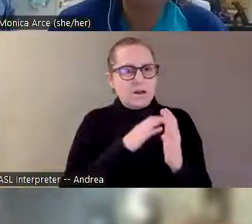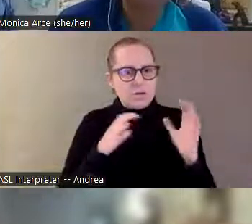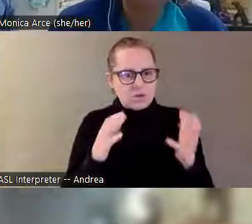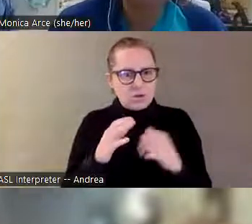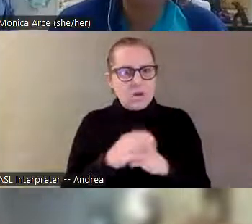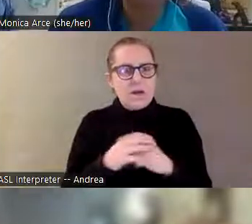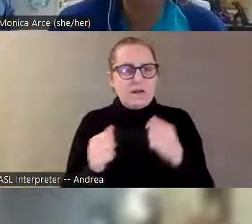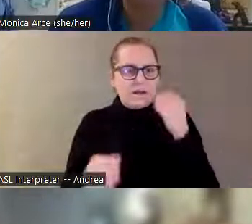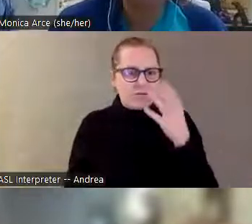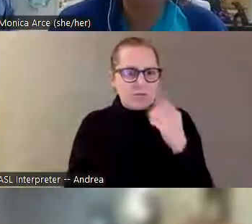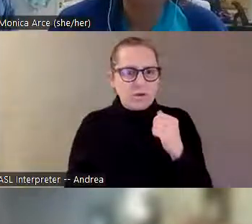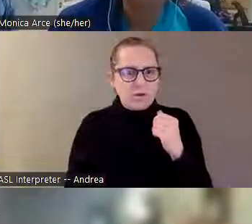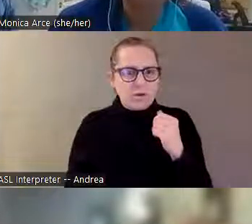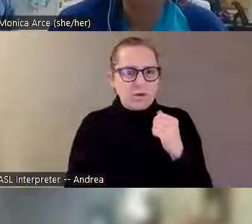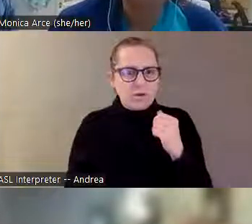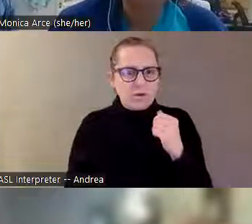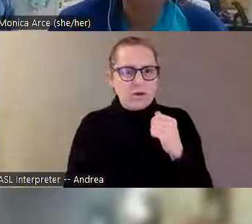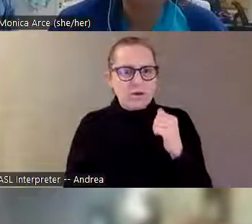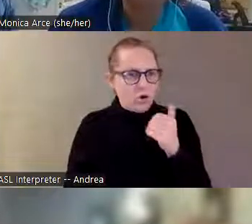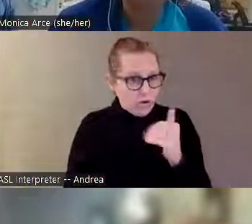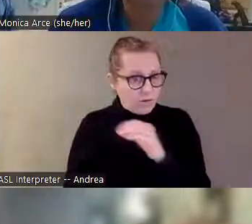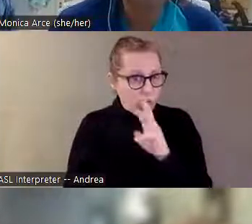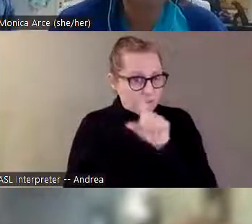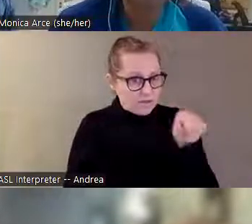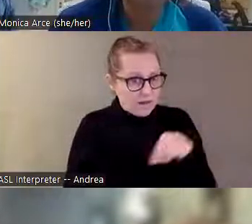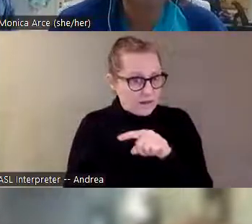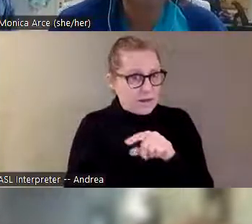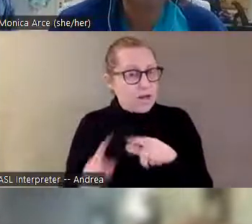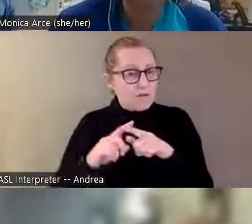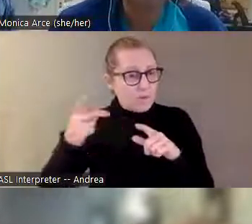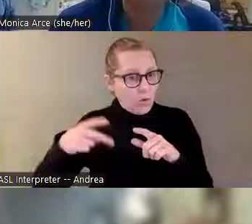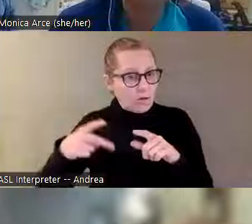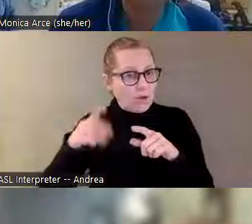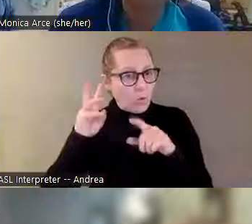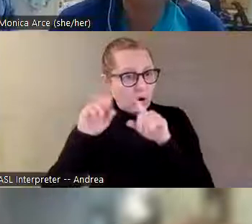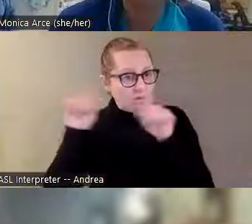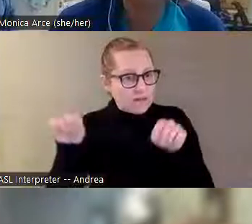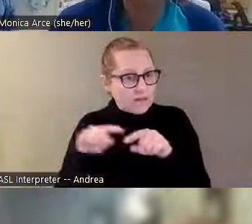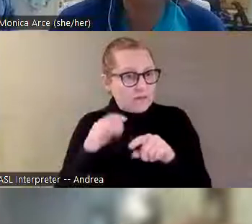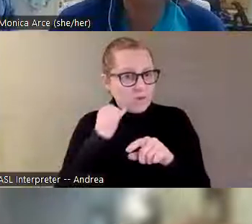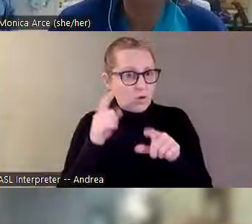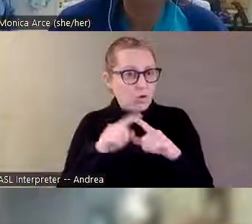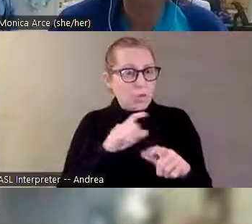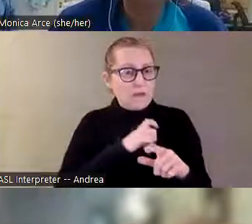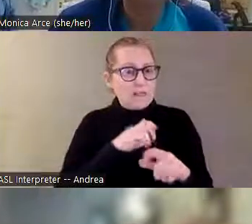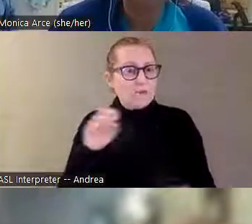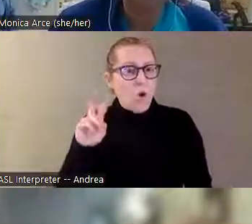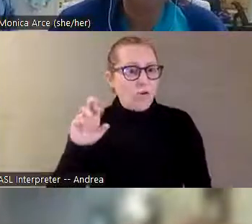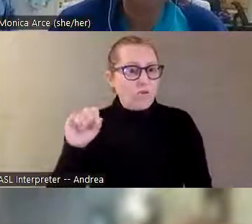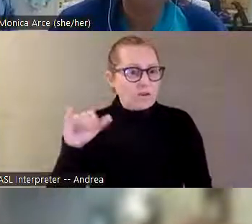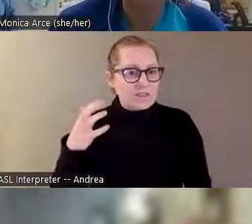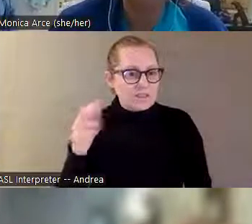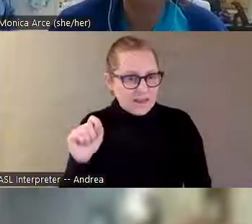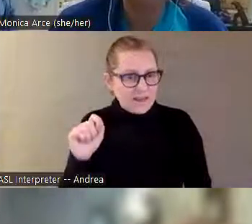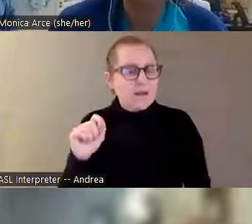information that's actually all there on our website, on the Rethink Portland website, if you go to the police oversight tab, then you'll be able